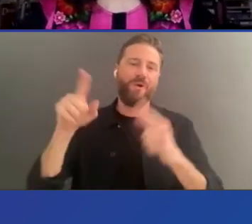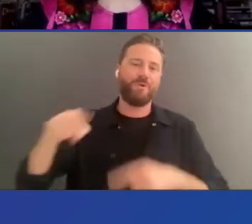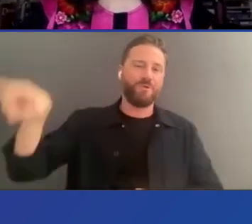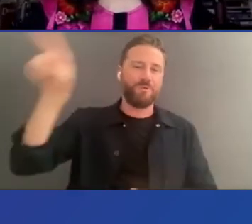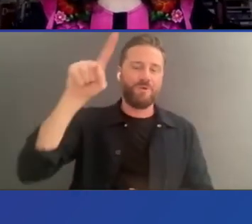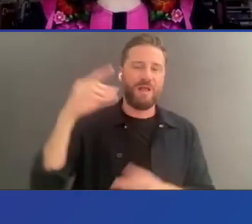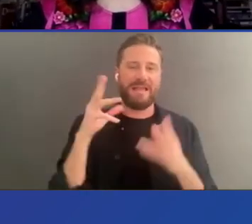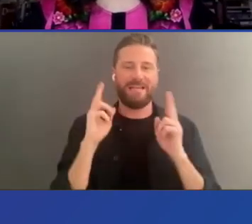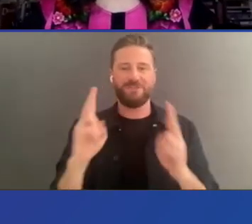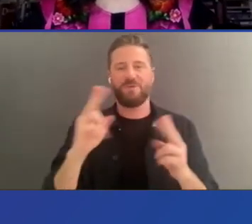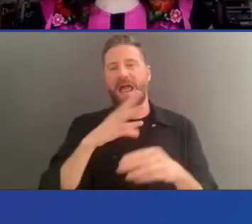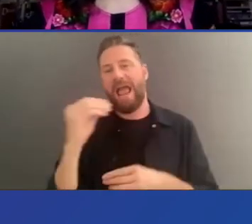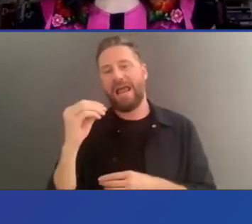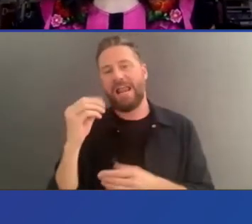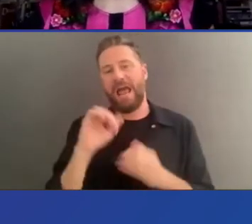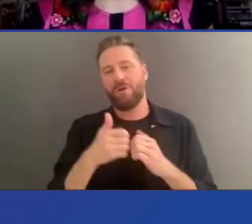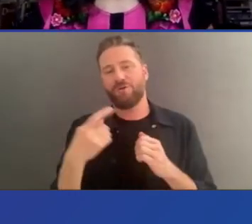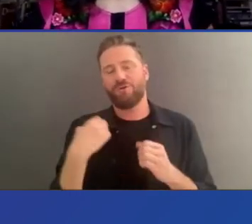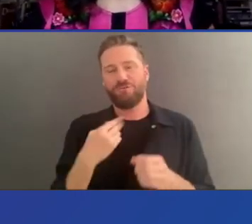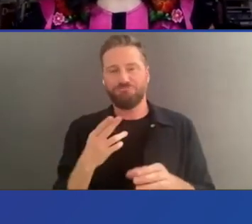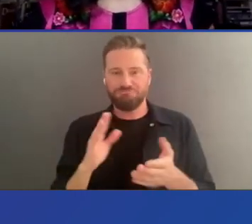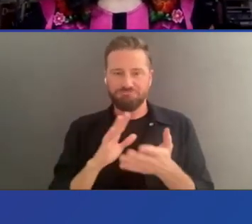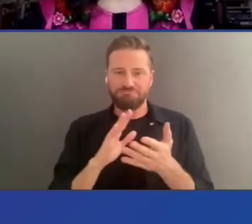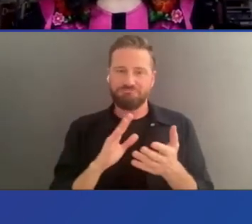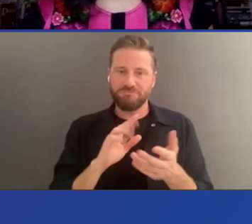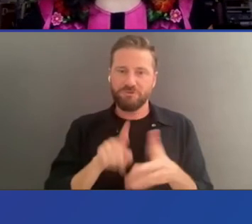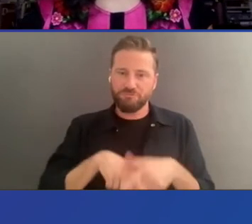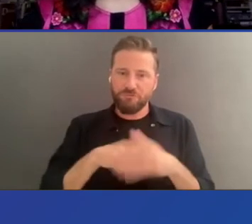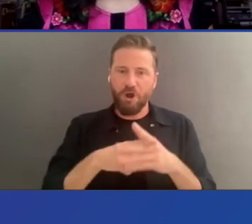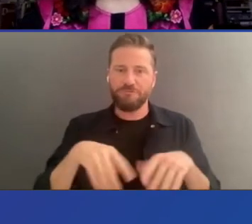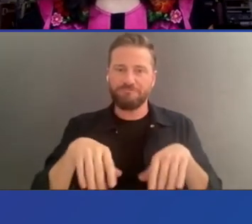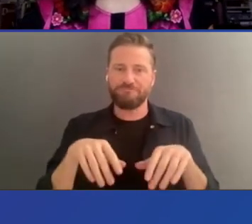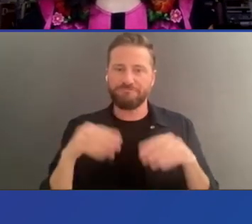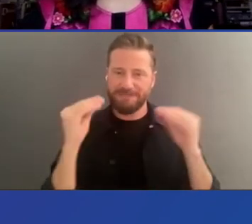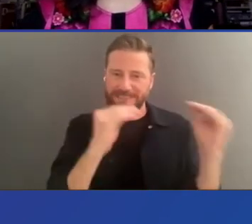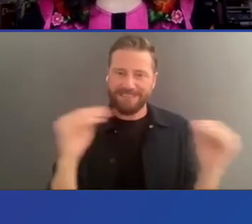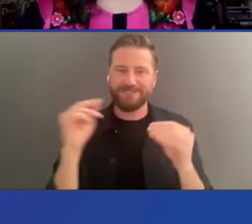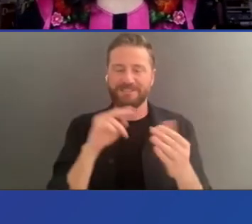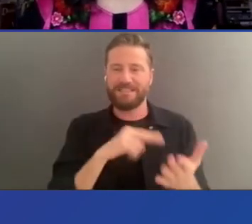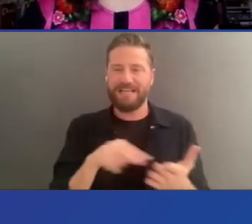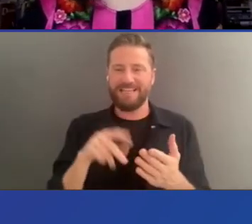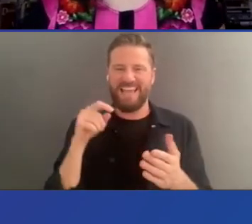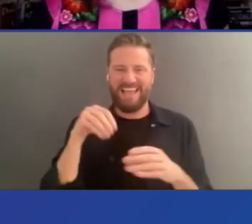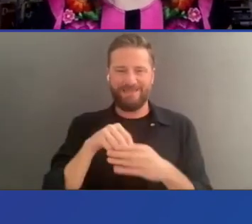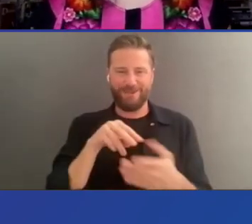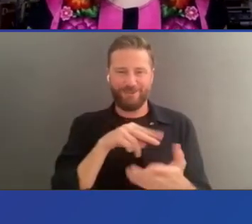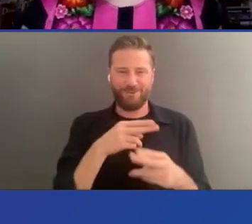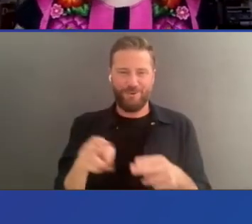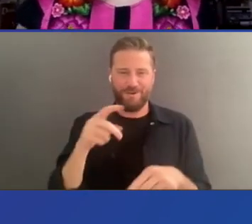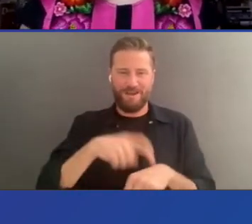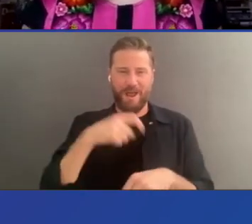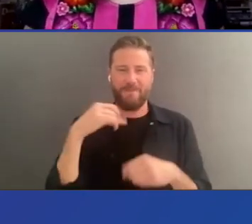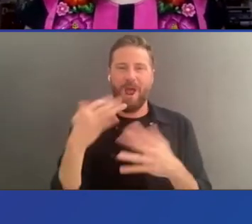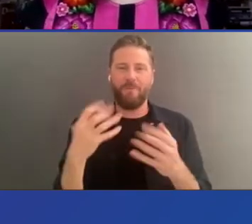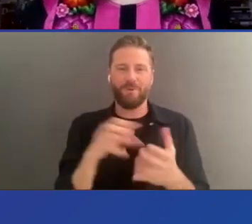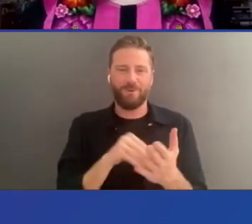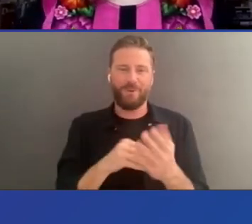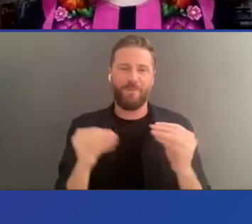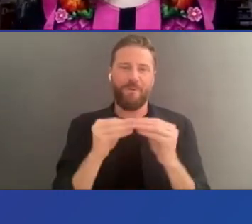and how you came in the dance form in just a short time. I want to learn more. Thank you,